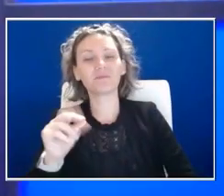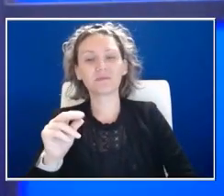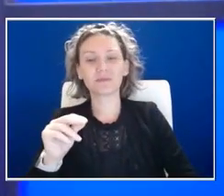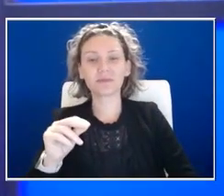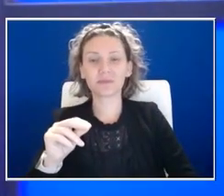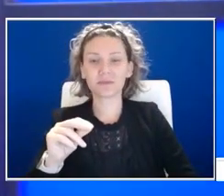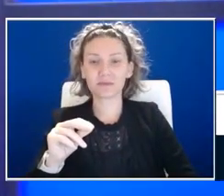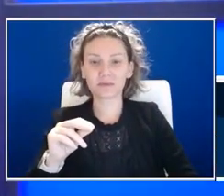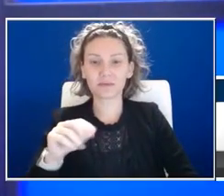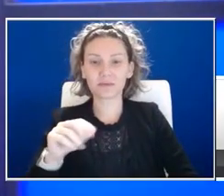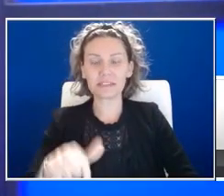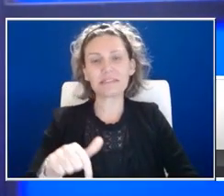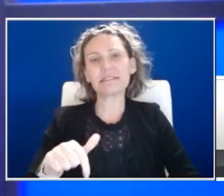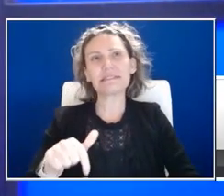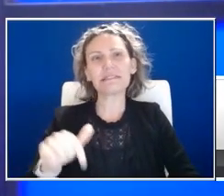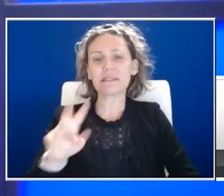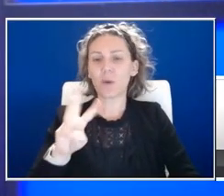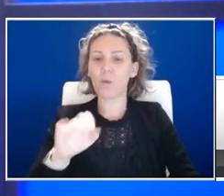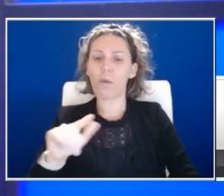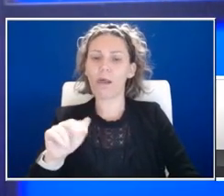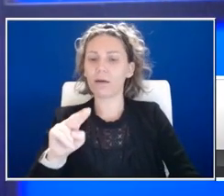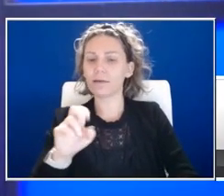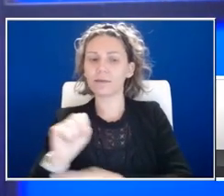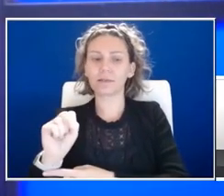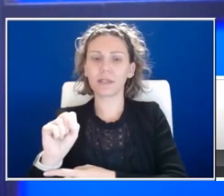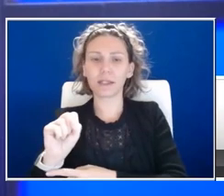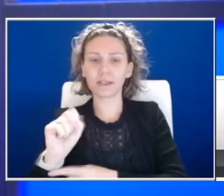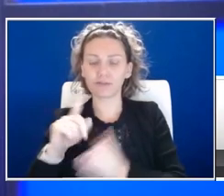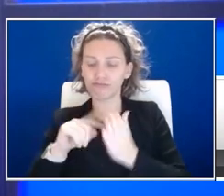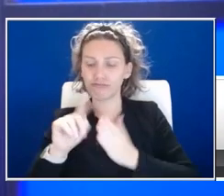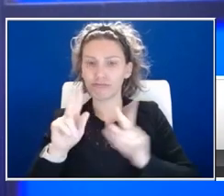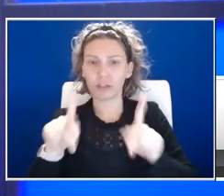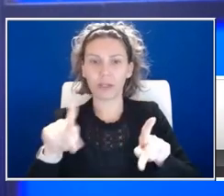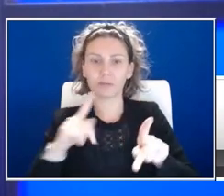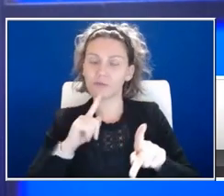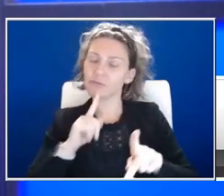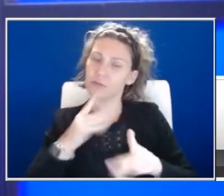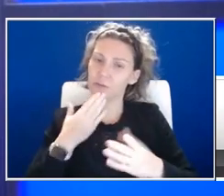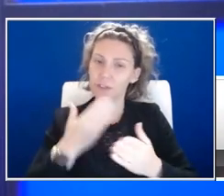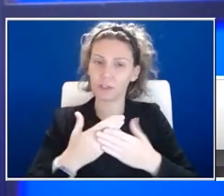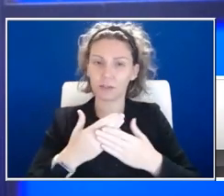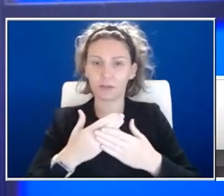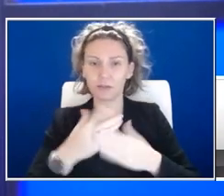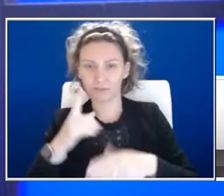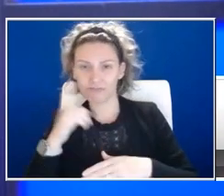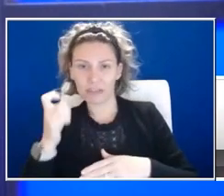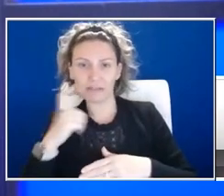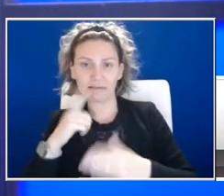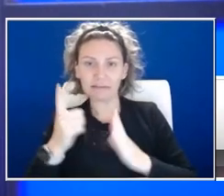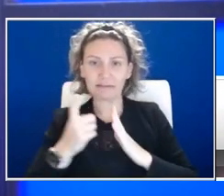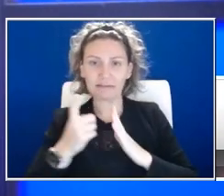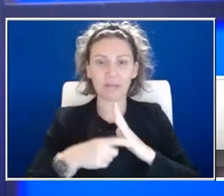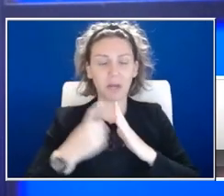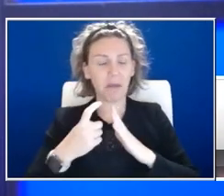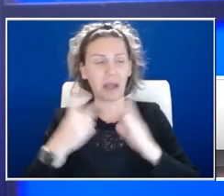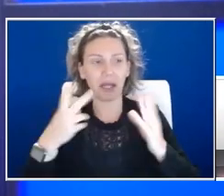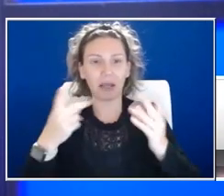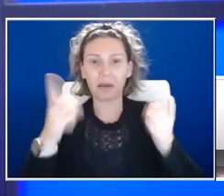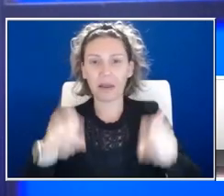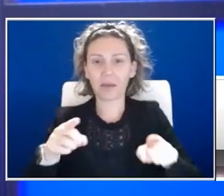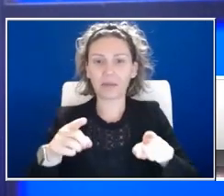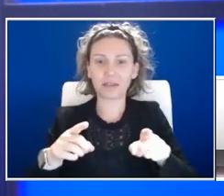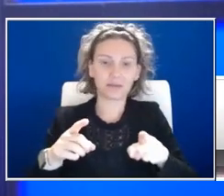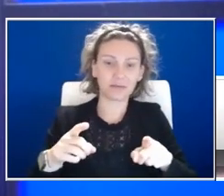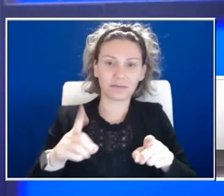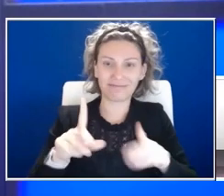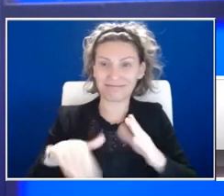wellness checkup, it is really good because it's automatic pilot. I mean, all I have to do is show